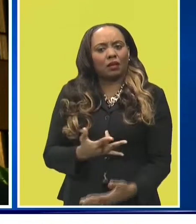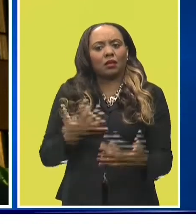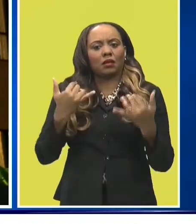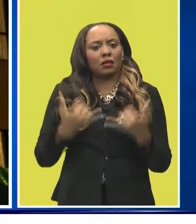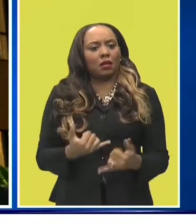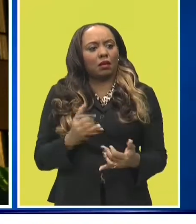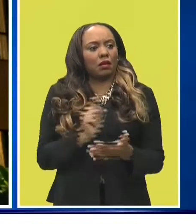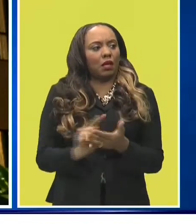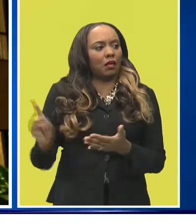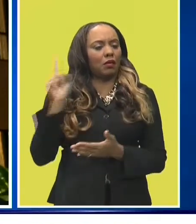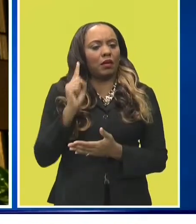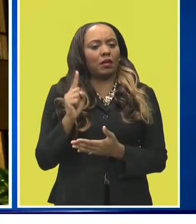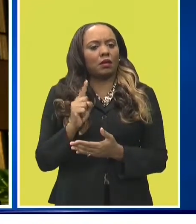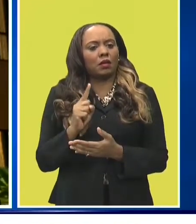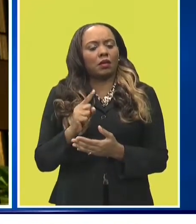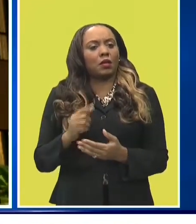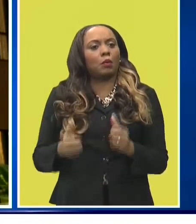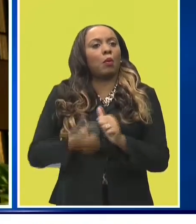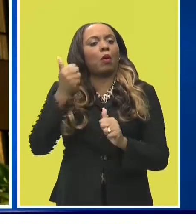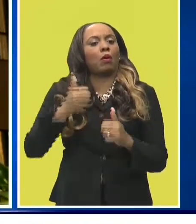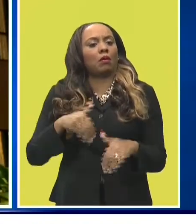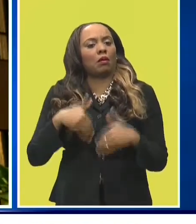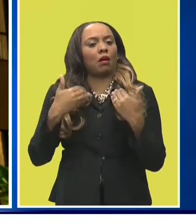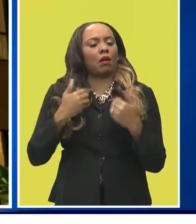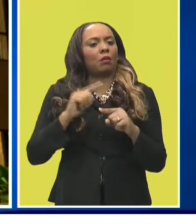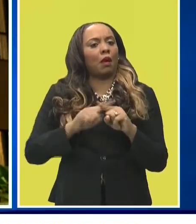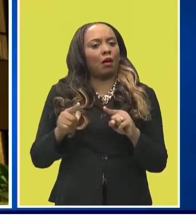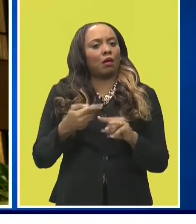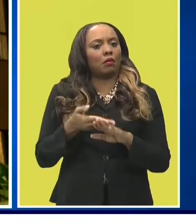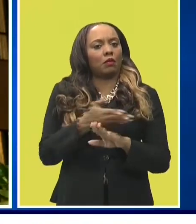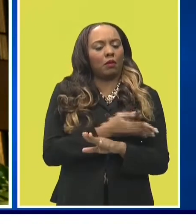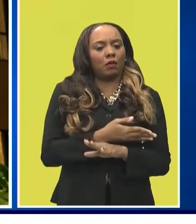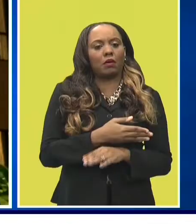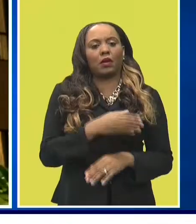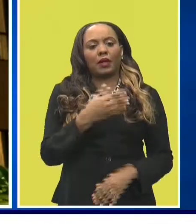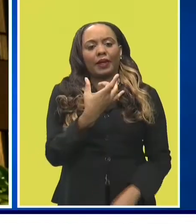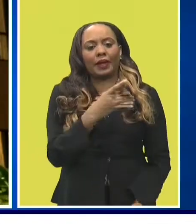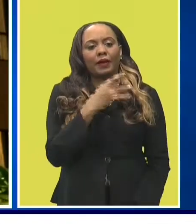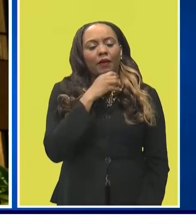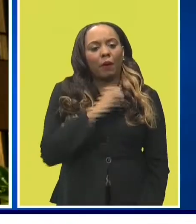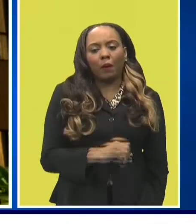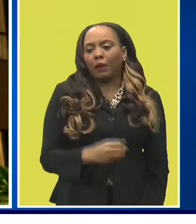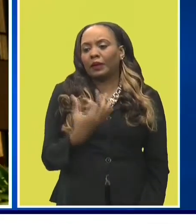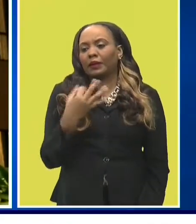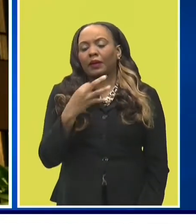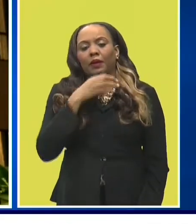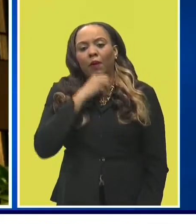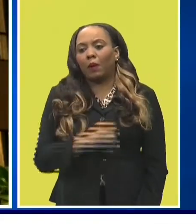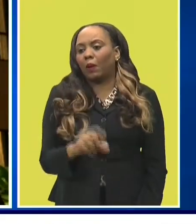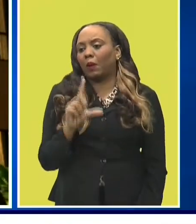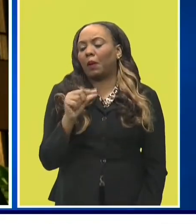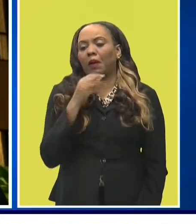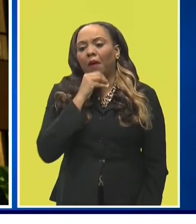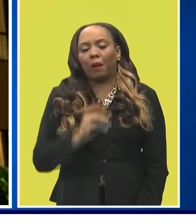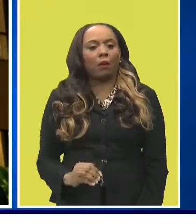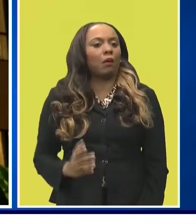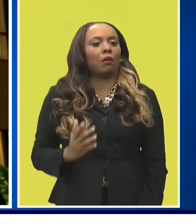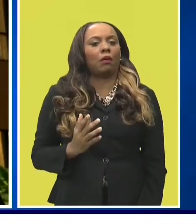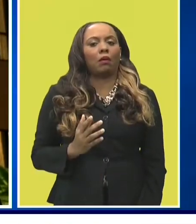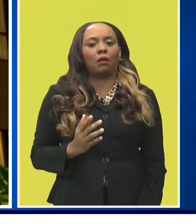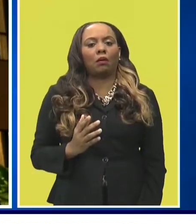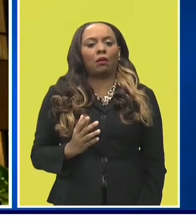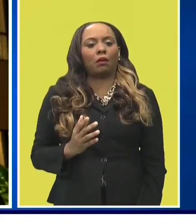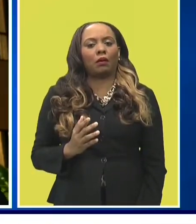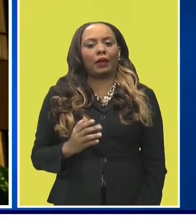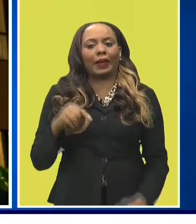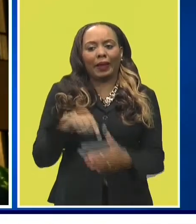have at this point in time. But earlier this year, we had an 18-year-old and a 19-year-old and a 20-year-old. And if we